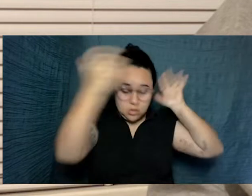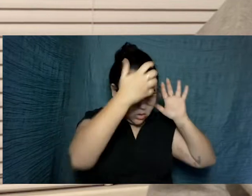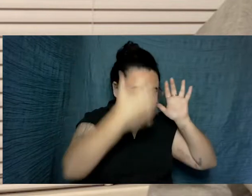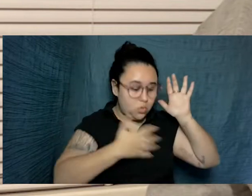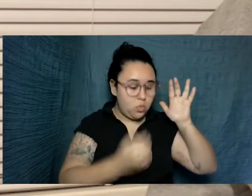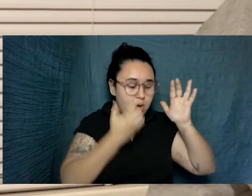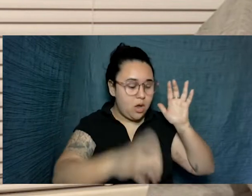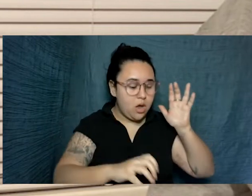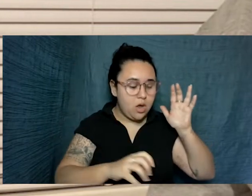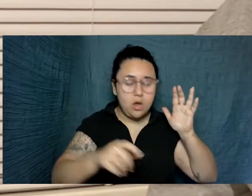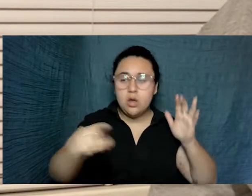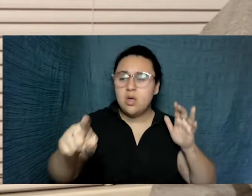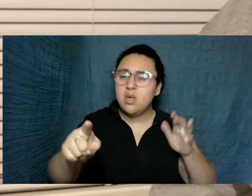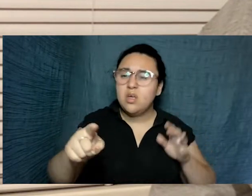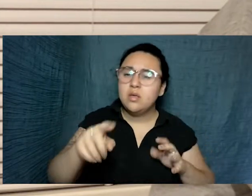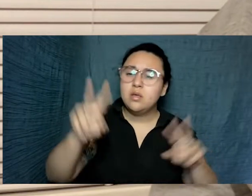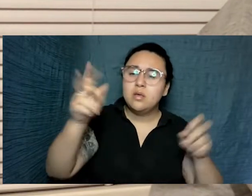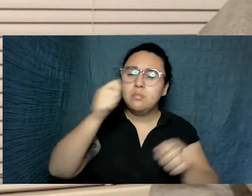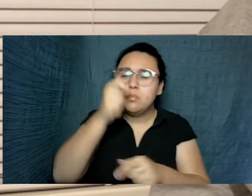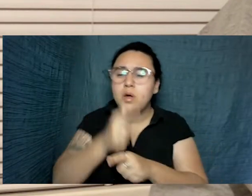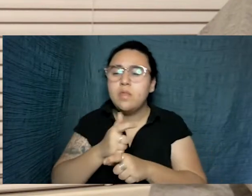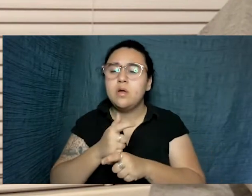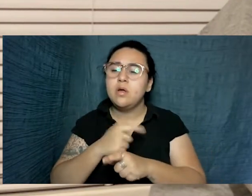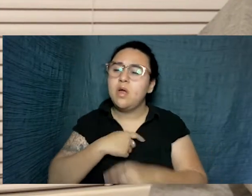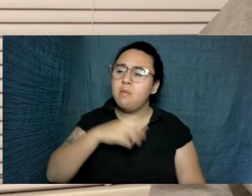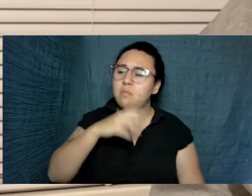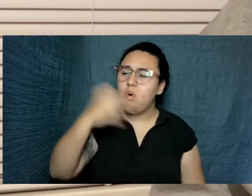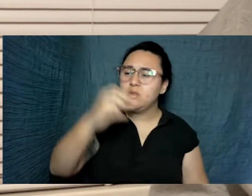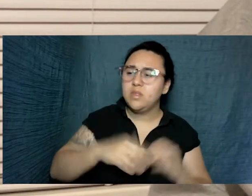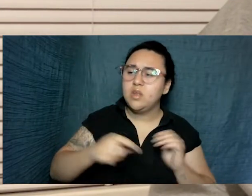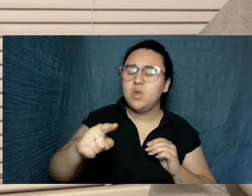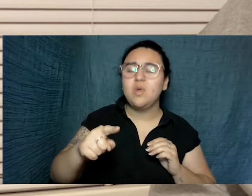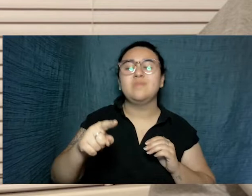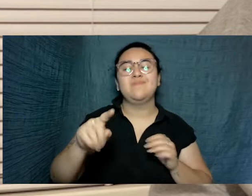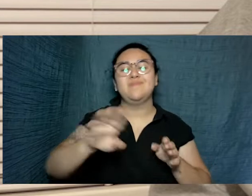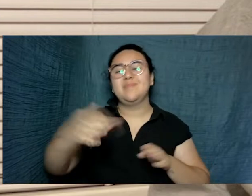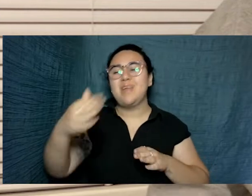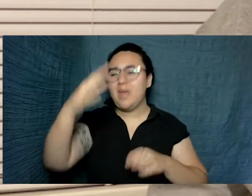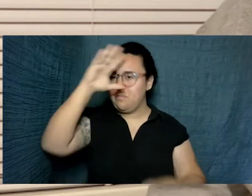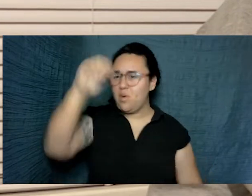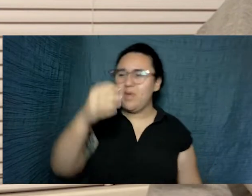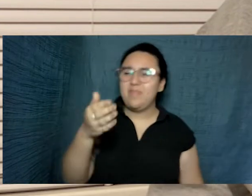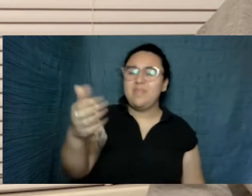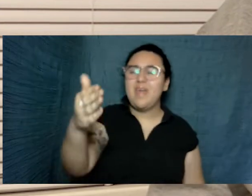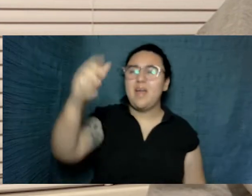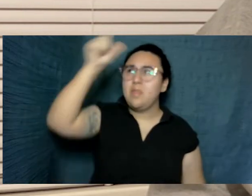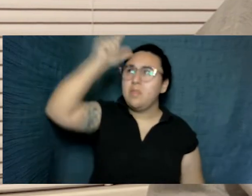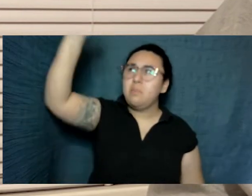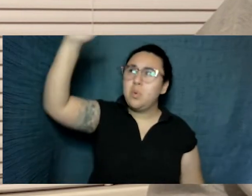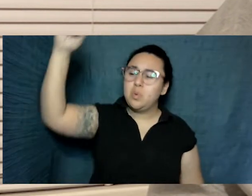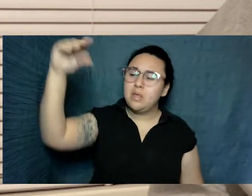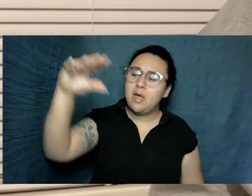me, brother. I'm older than you ever were now. We found the dead boy by the moon and flashlight glint off